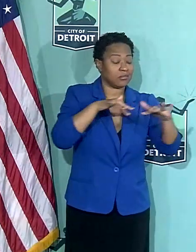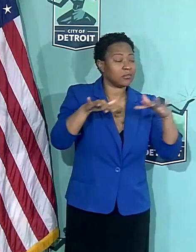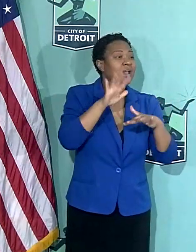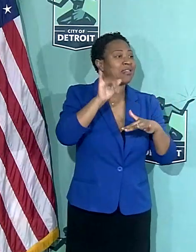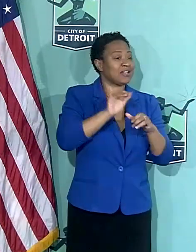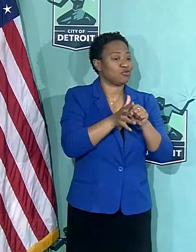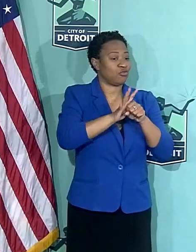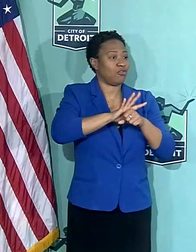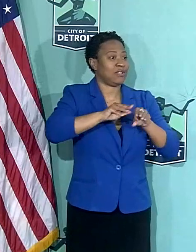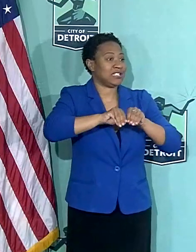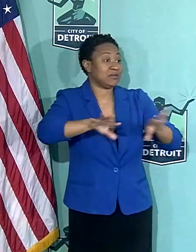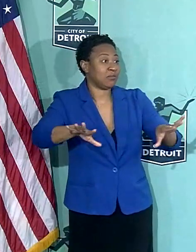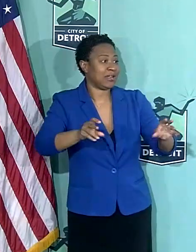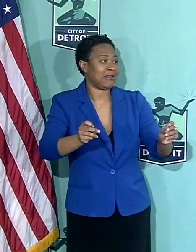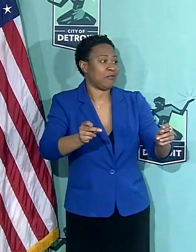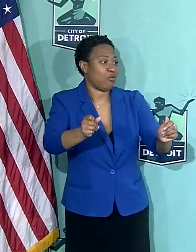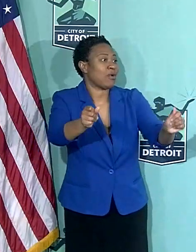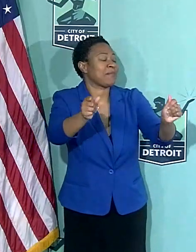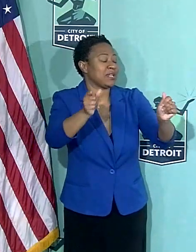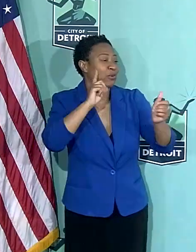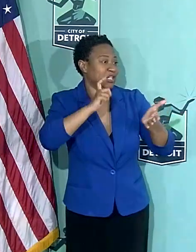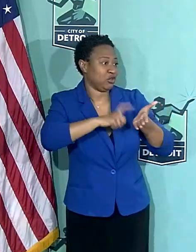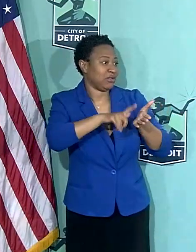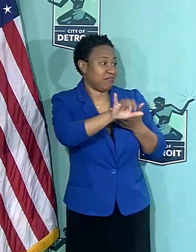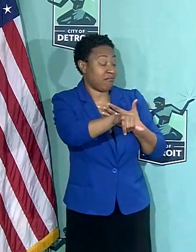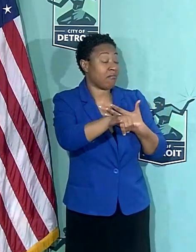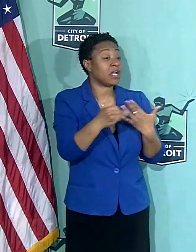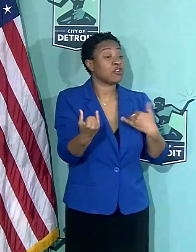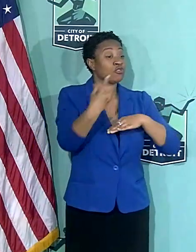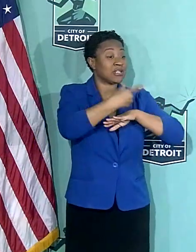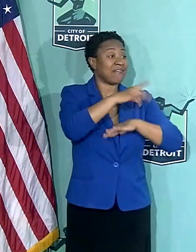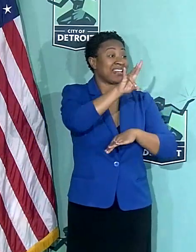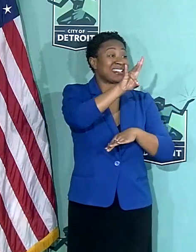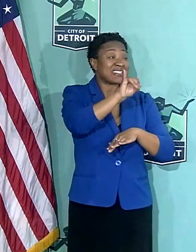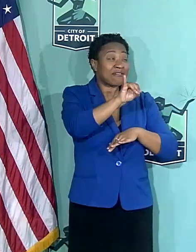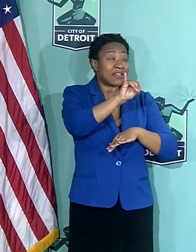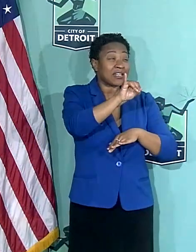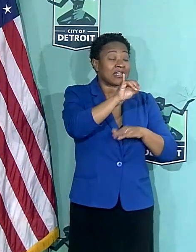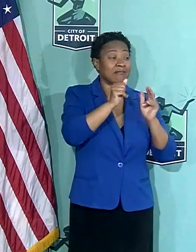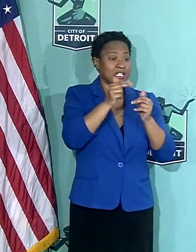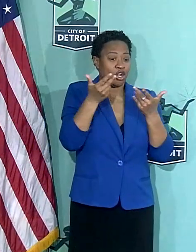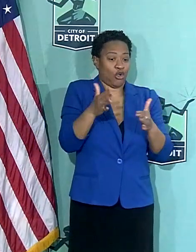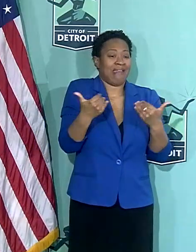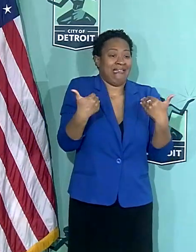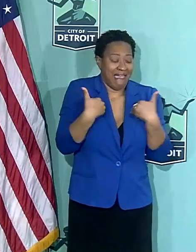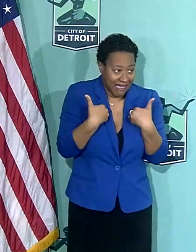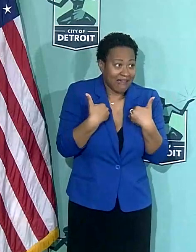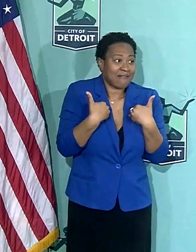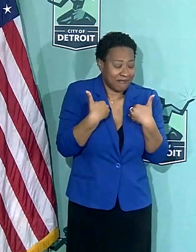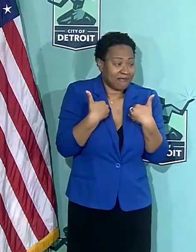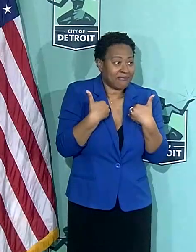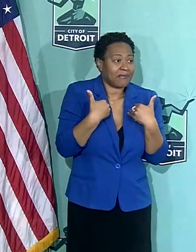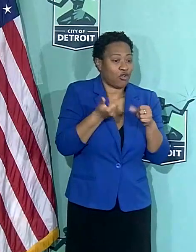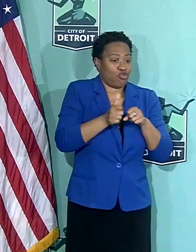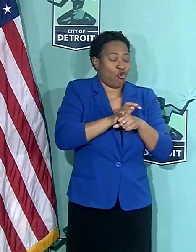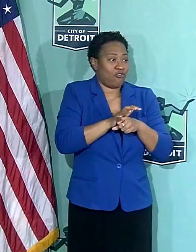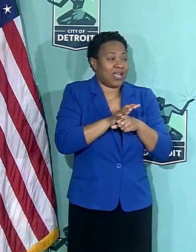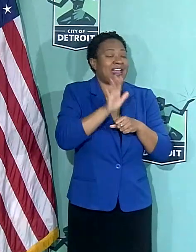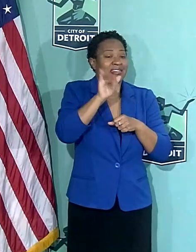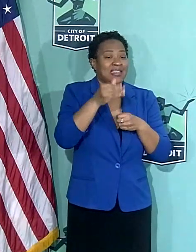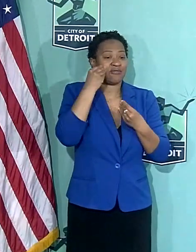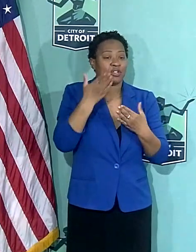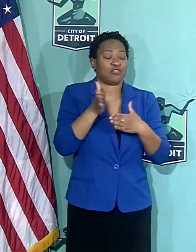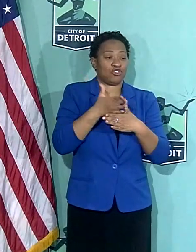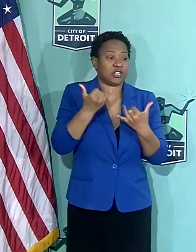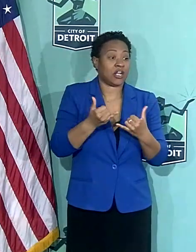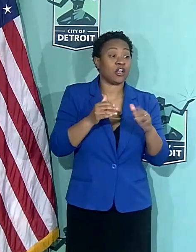rapidly. To date, as I shared, there are about 70 facilities that have COVID. And so that's what I can share at this time. Your